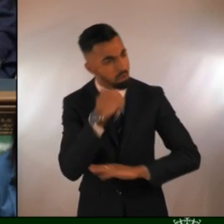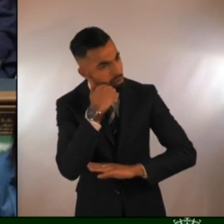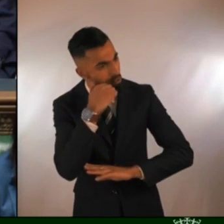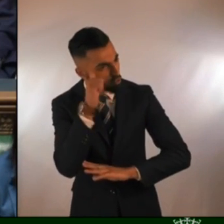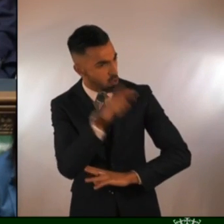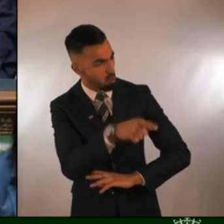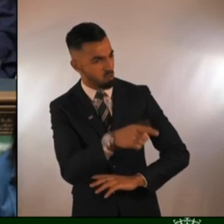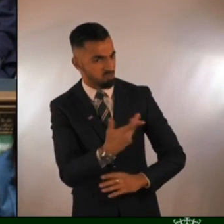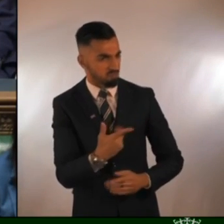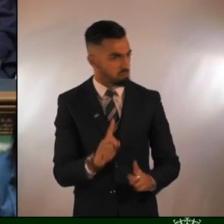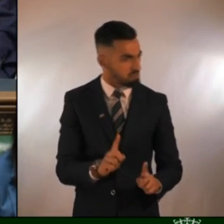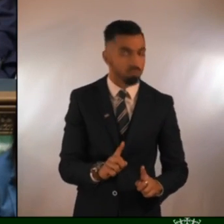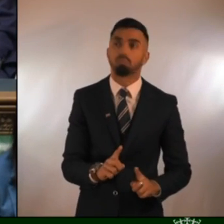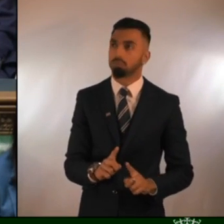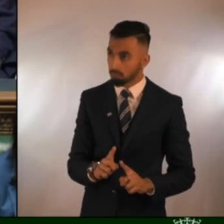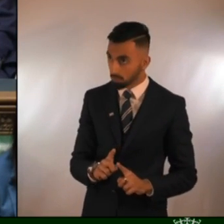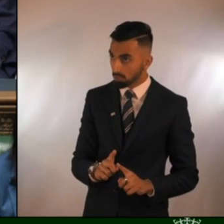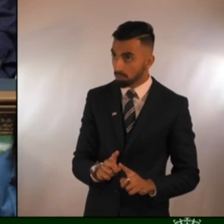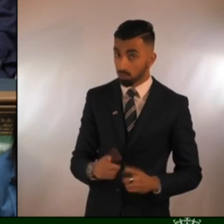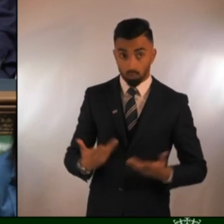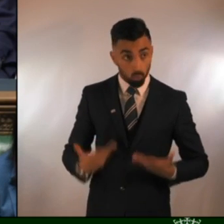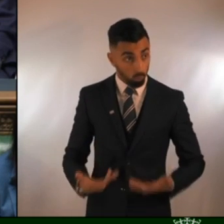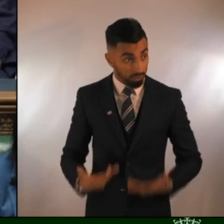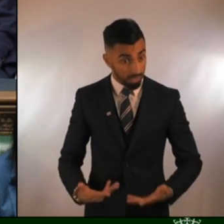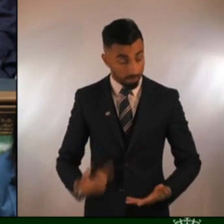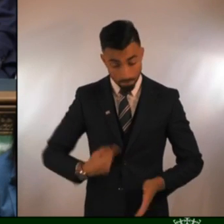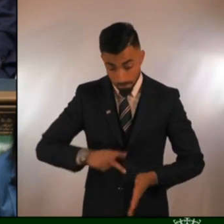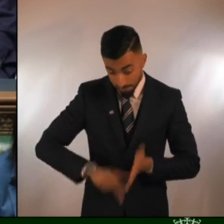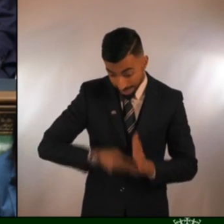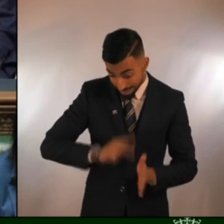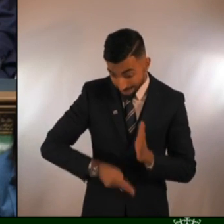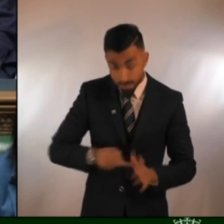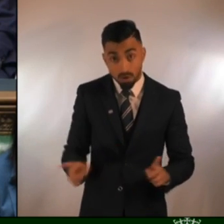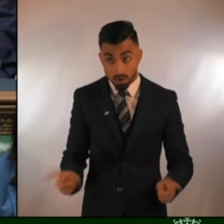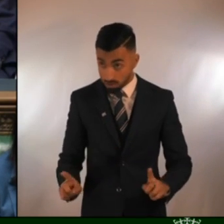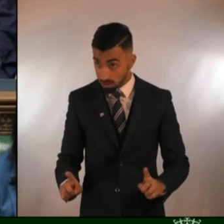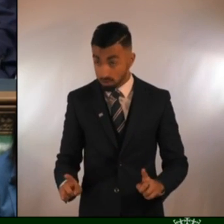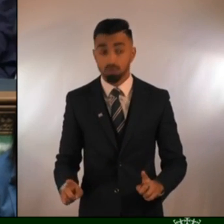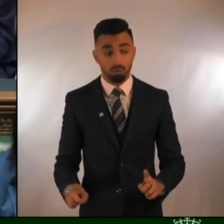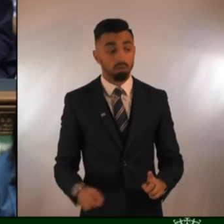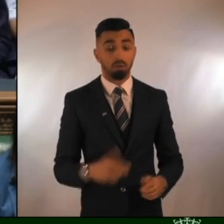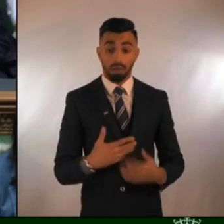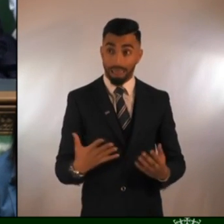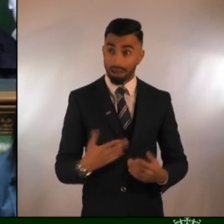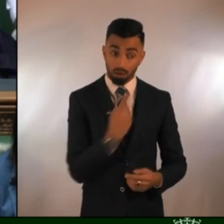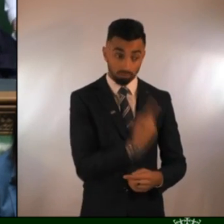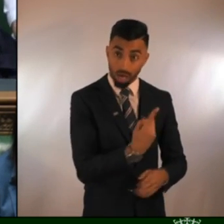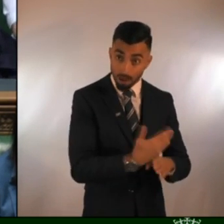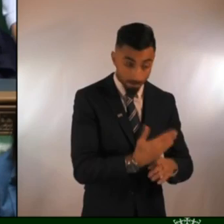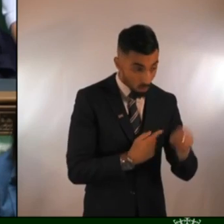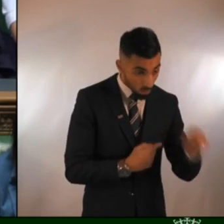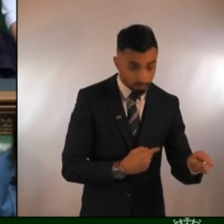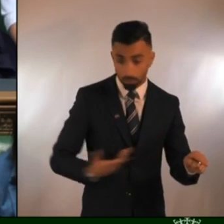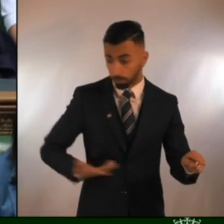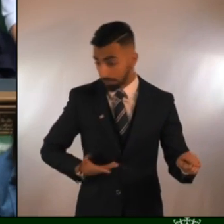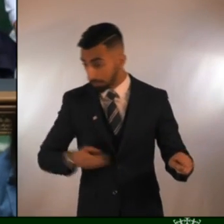have set out today represent £7 billion to support the self-employed, businesses and vulnerable people.